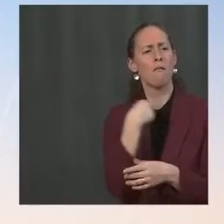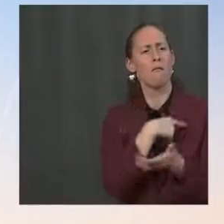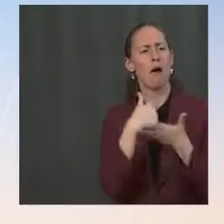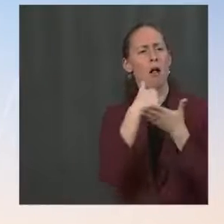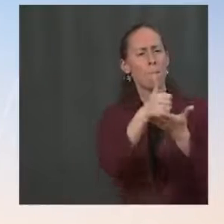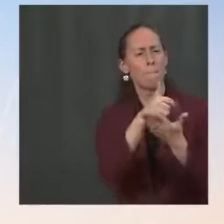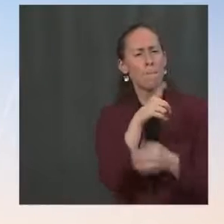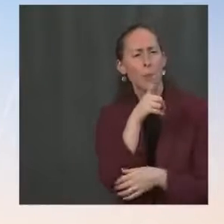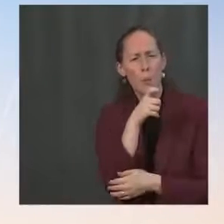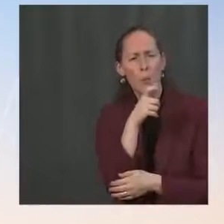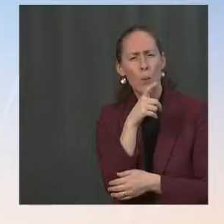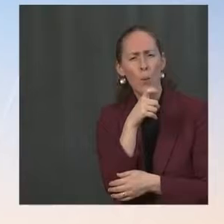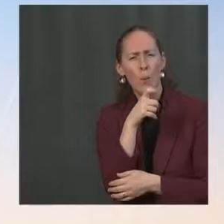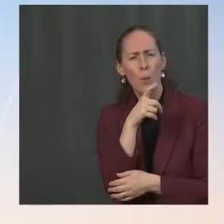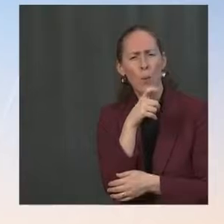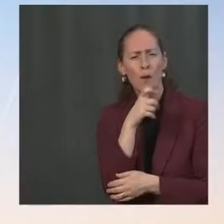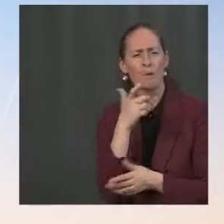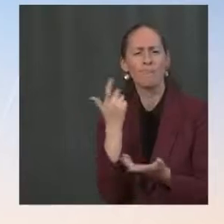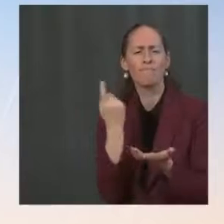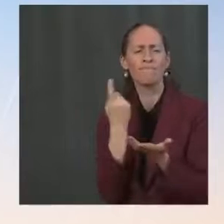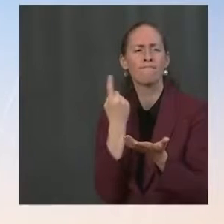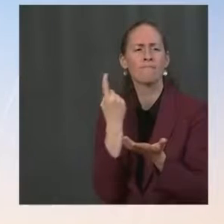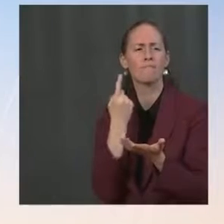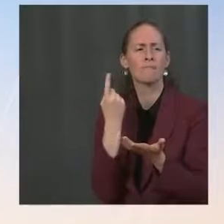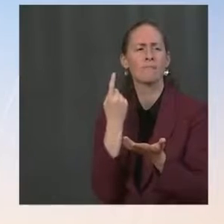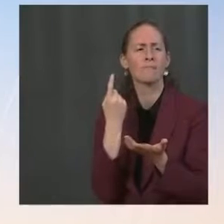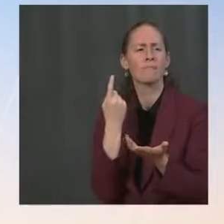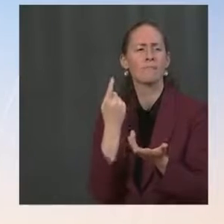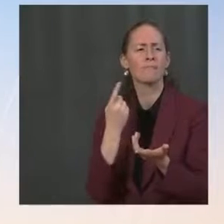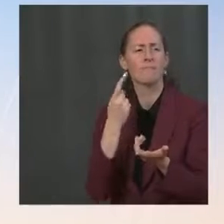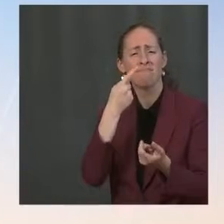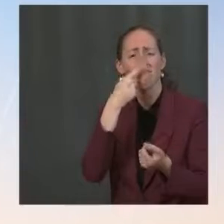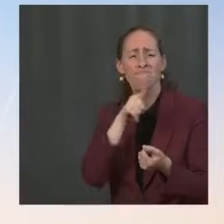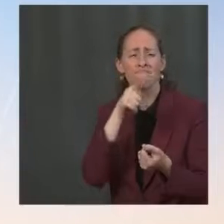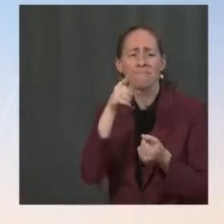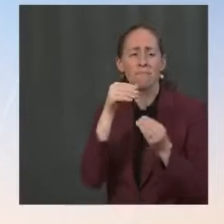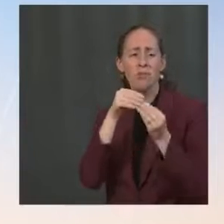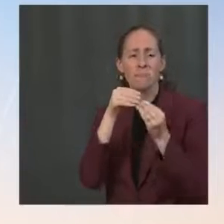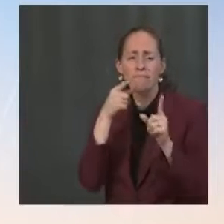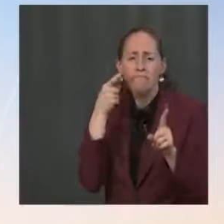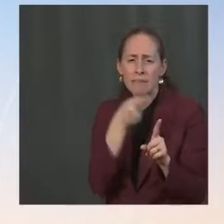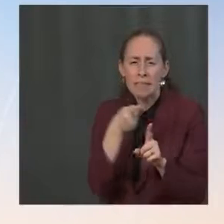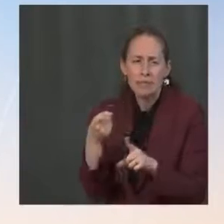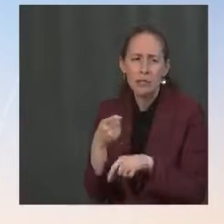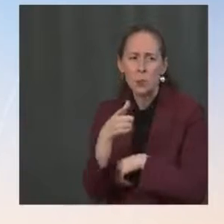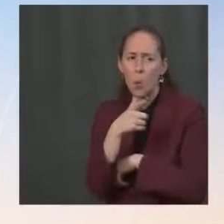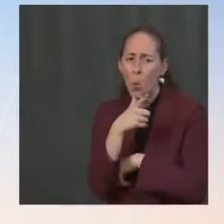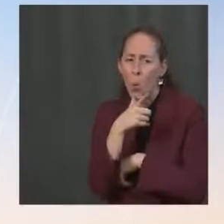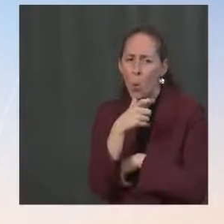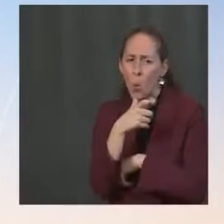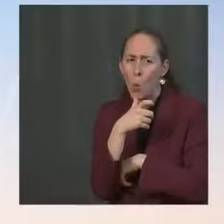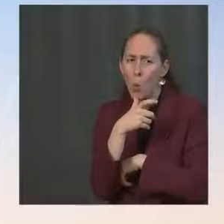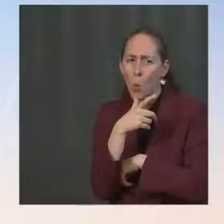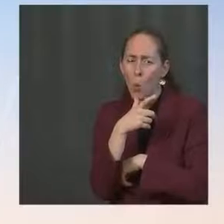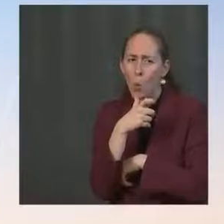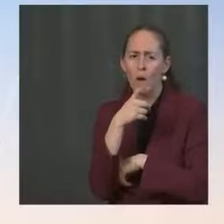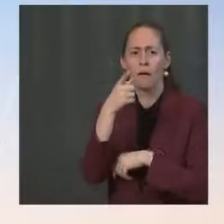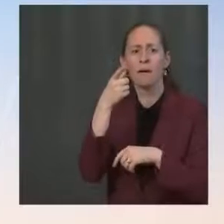you've already spoken to it, but can you drill down a little bit to make sure people know who we are allowing into the country at this